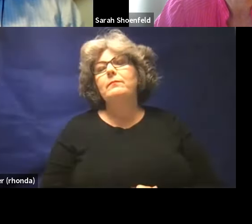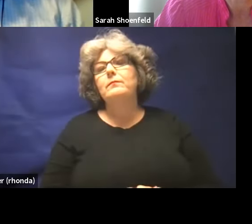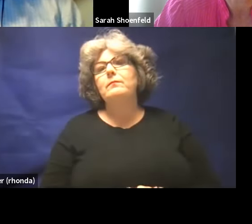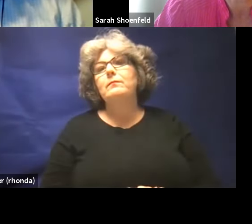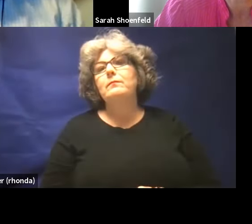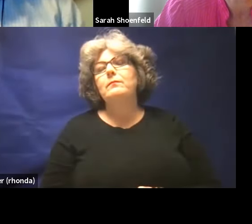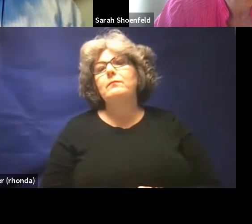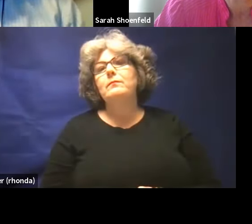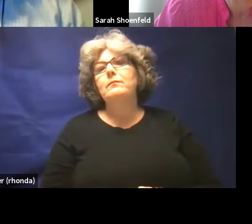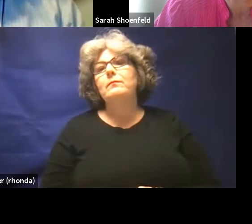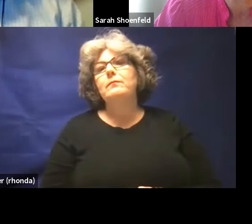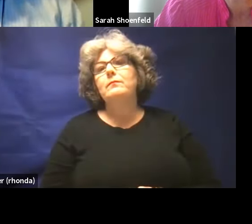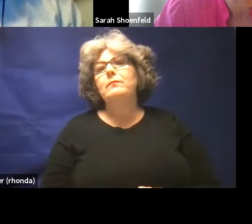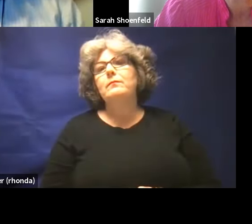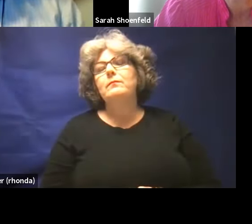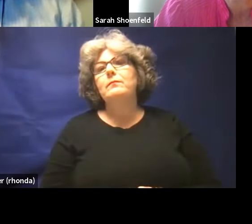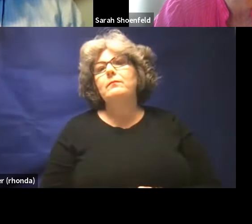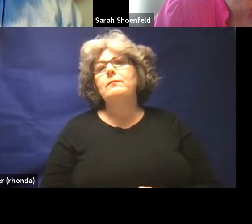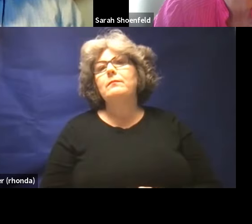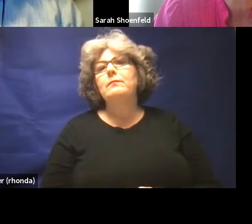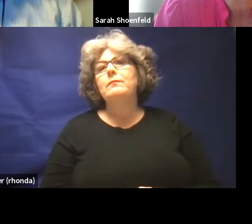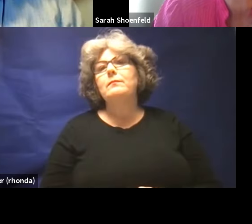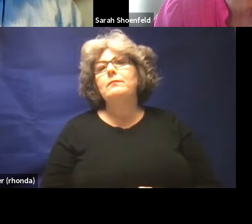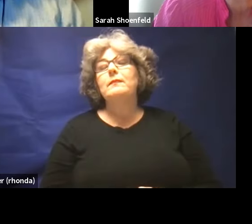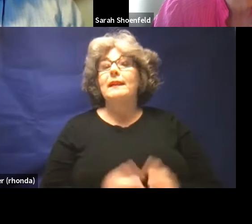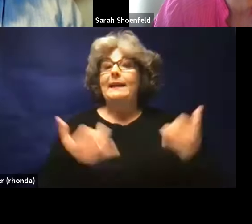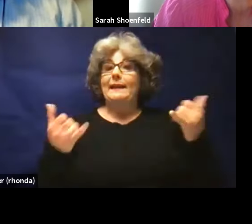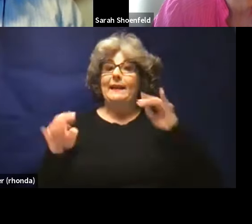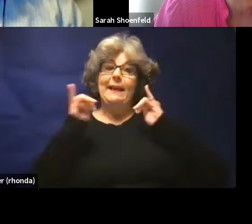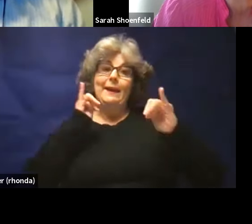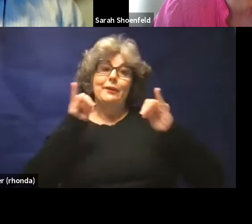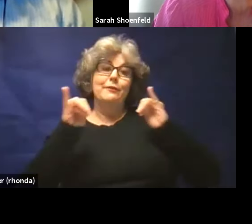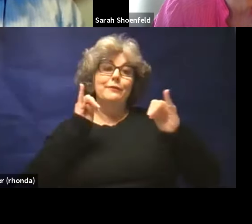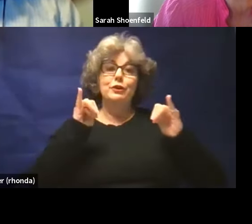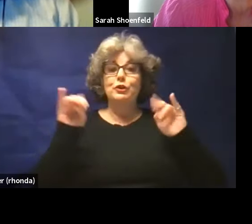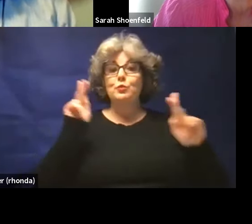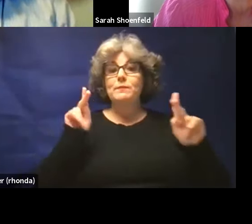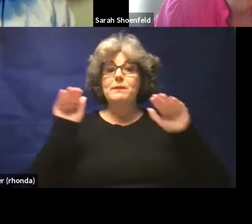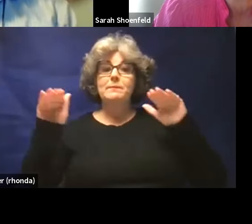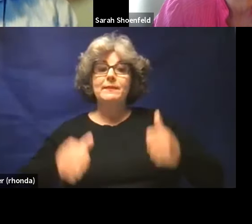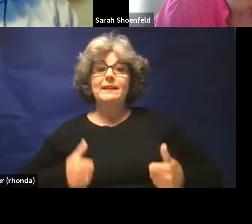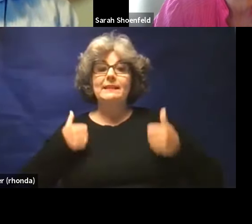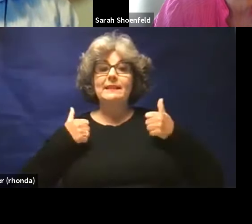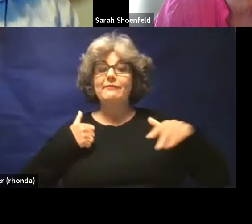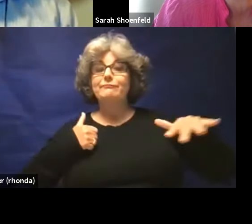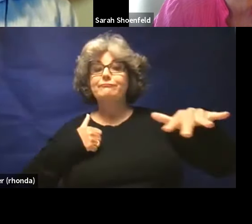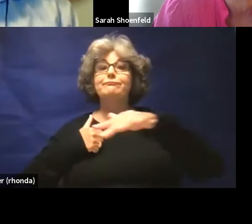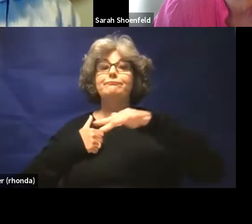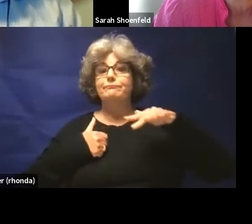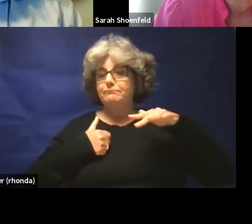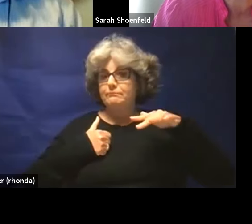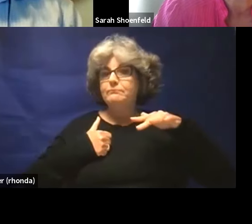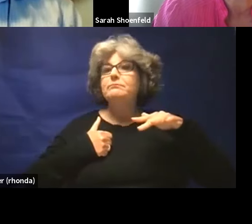It's, you know, if you would go into other existing interviews with people that live in different parts of the city, you're going to